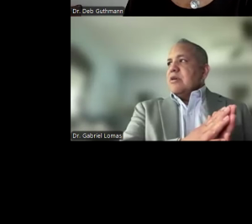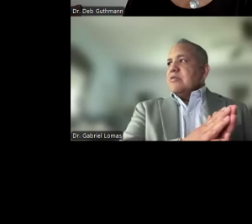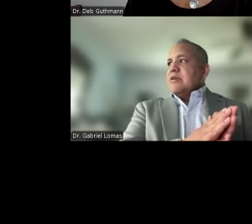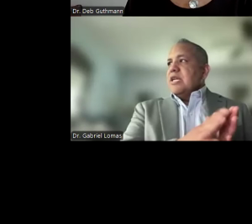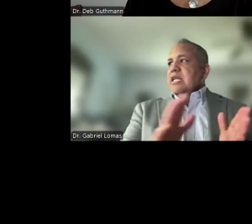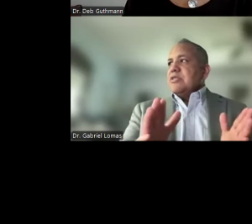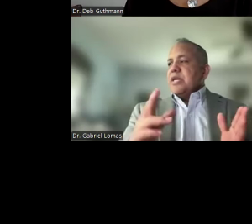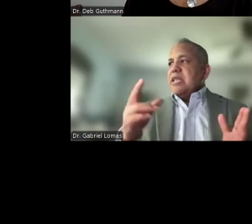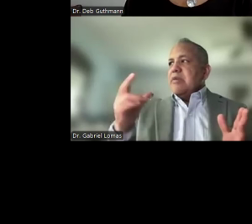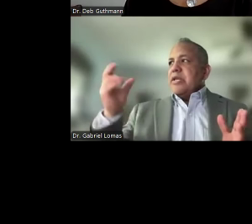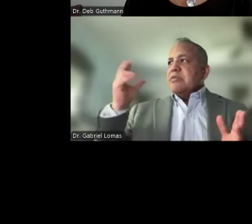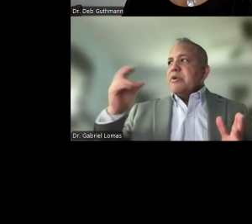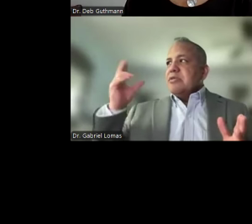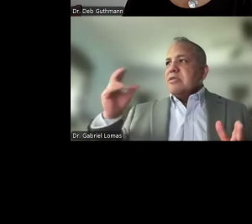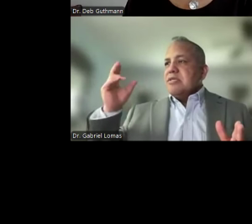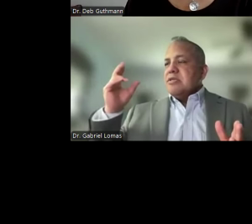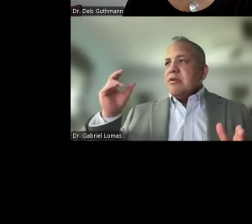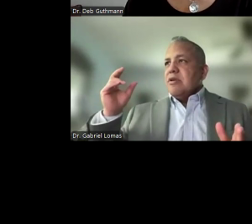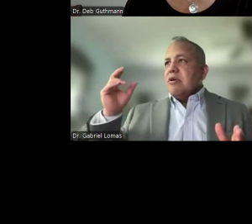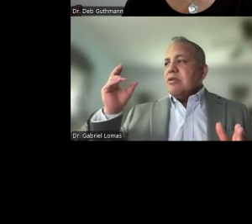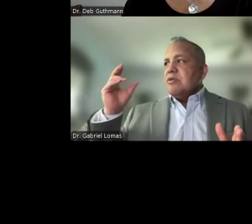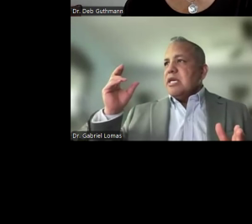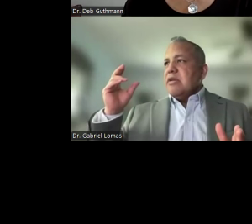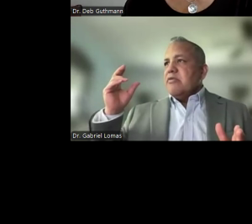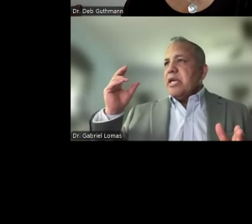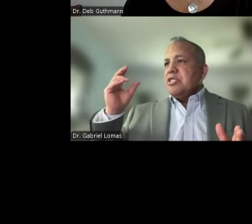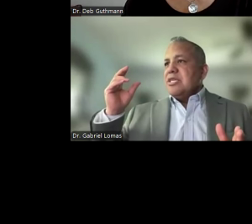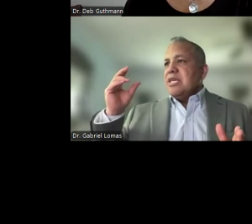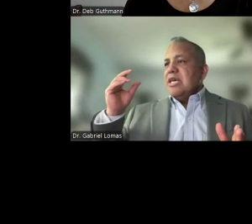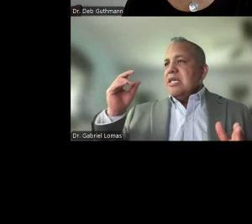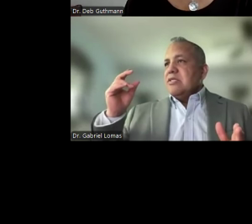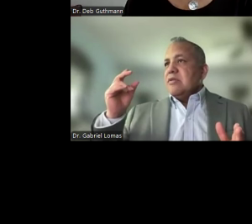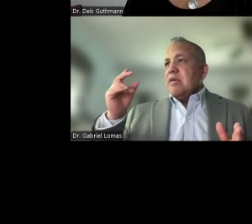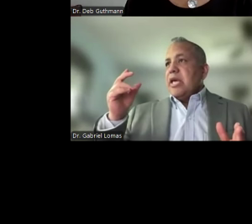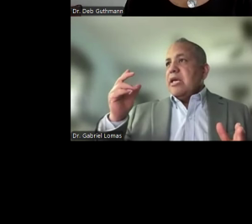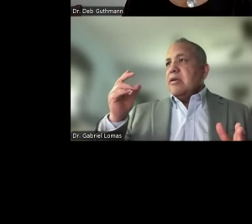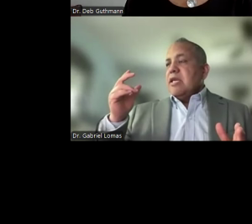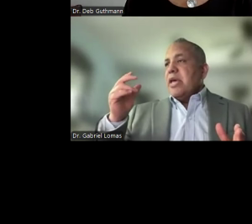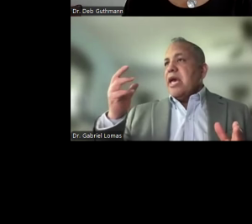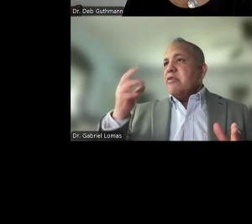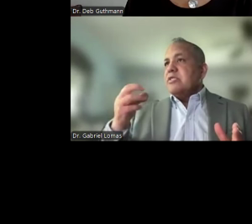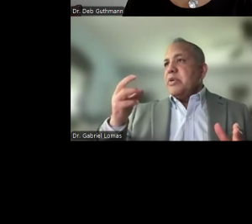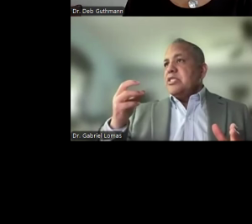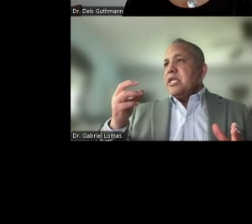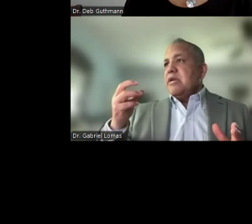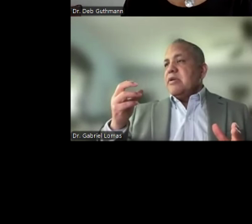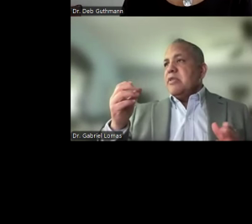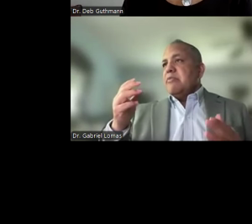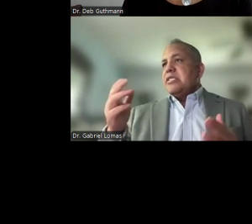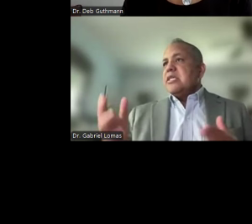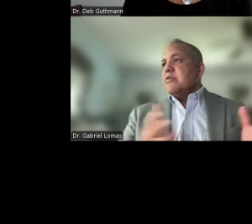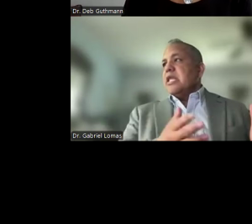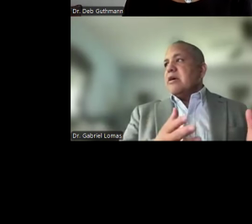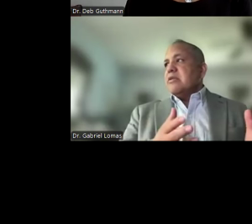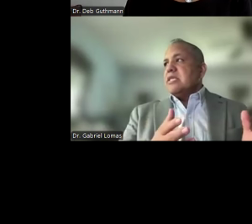child who lost their hearing at age 3, they've been exposed to auditory information, and so they may have good speech and hearing. They